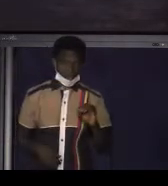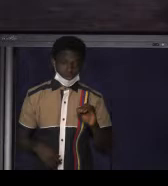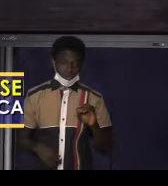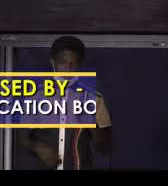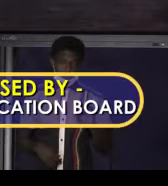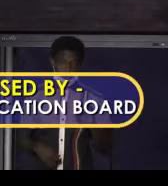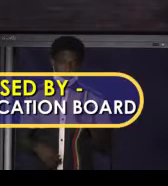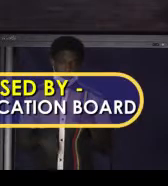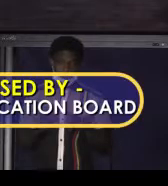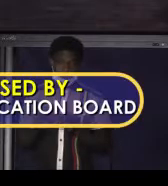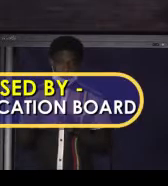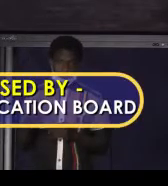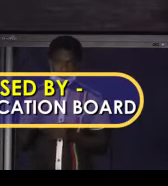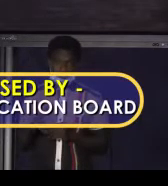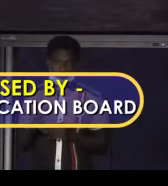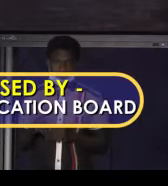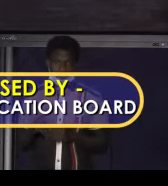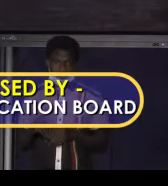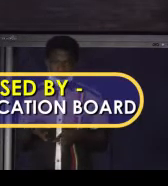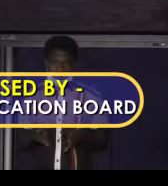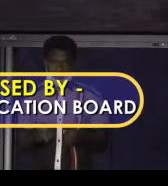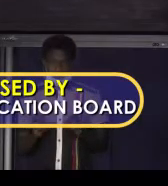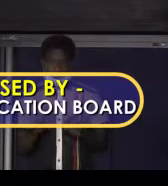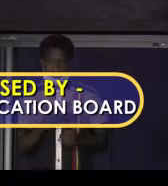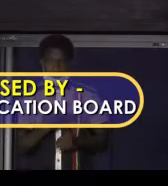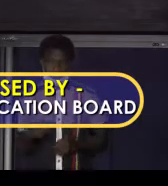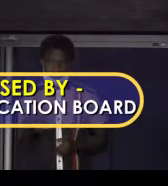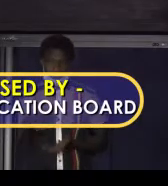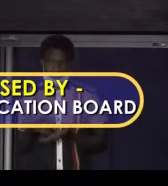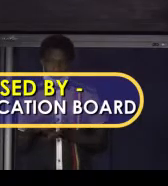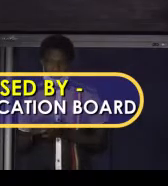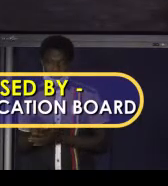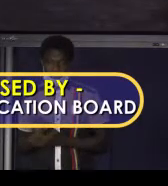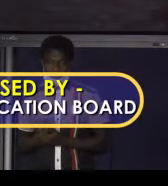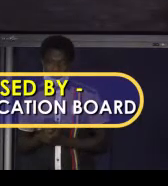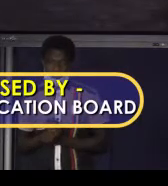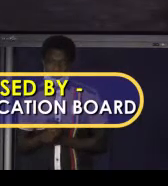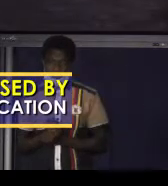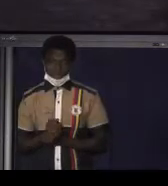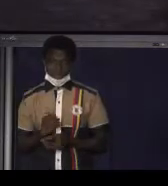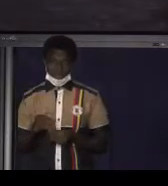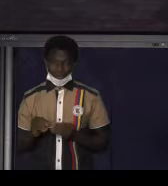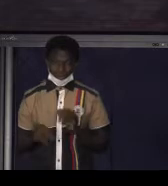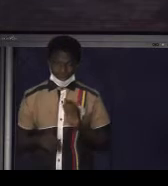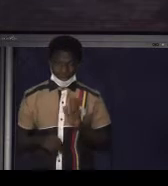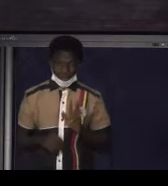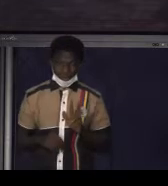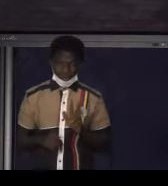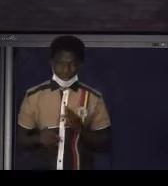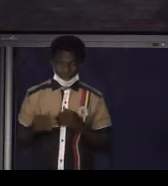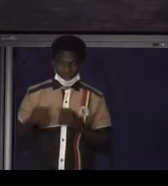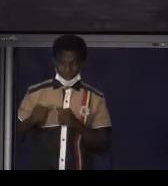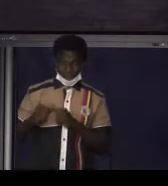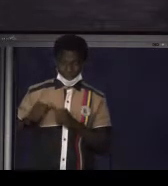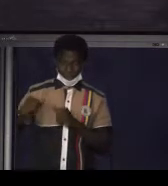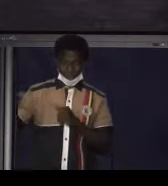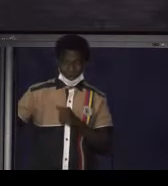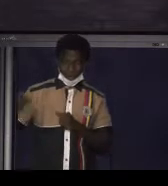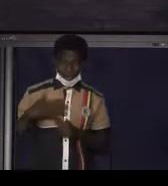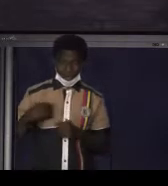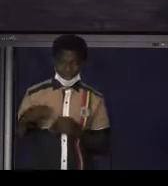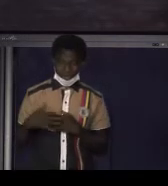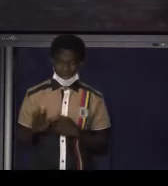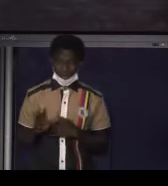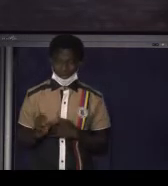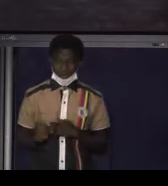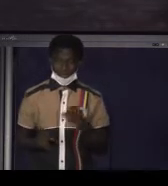so. Number 2, ways and means. And number 3, far and